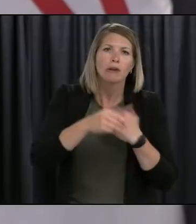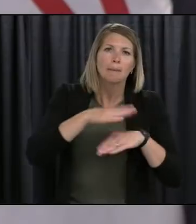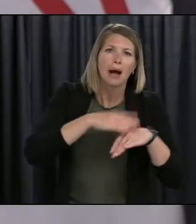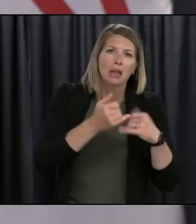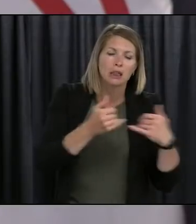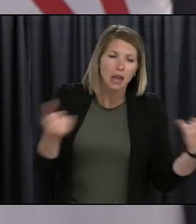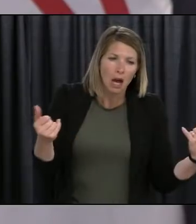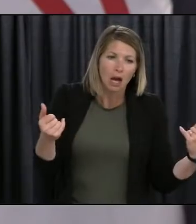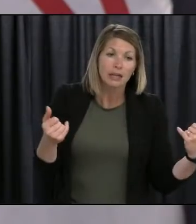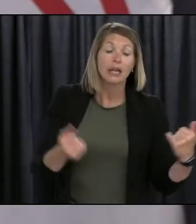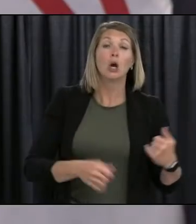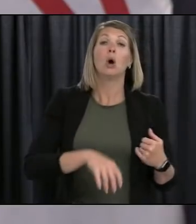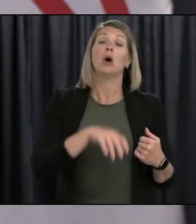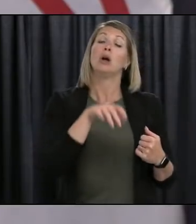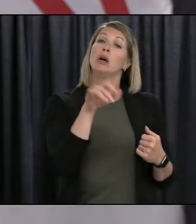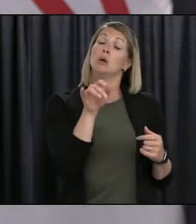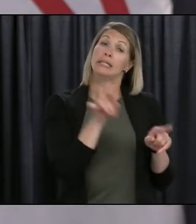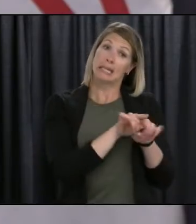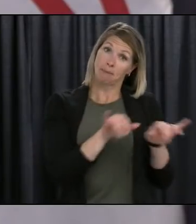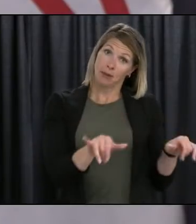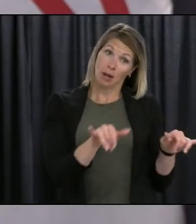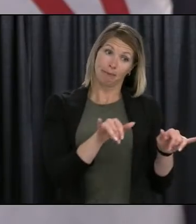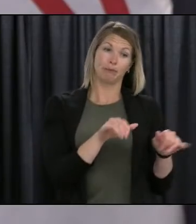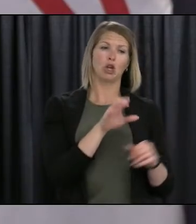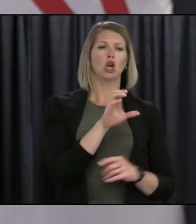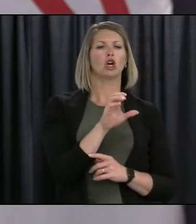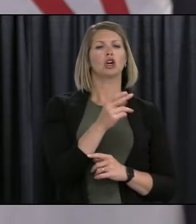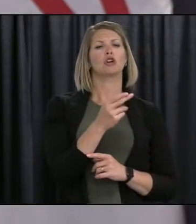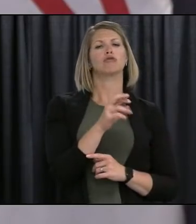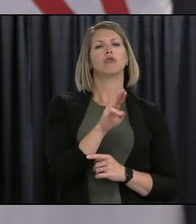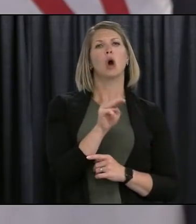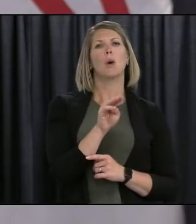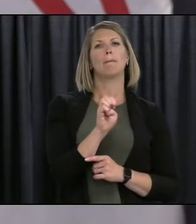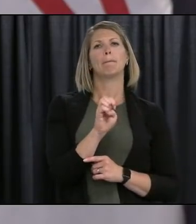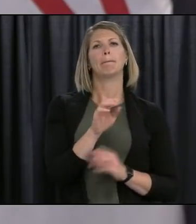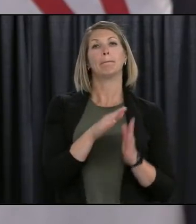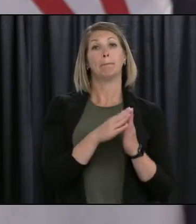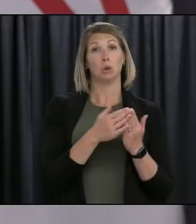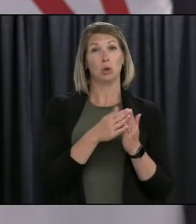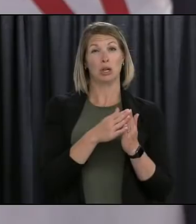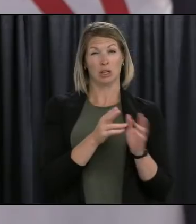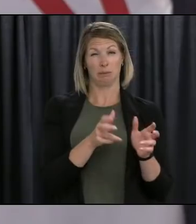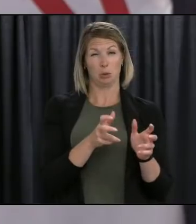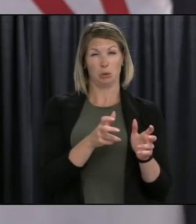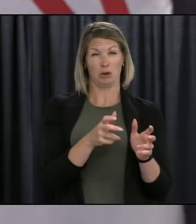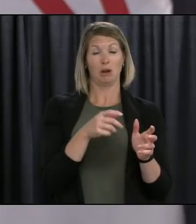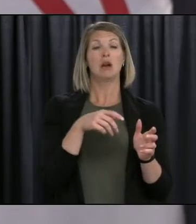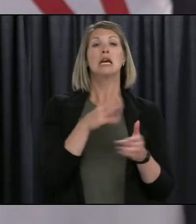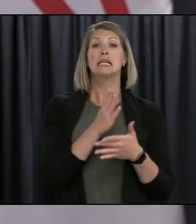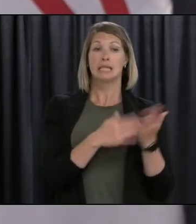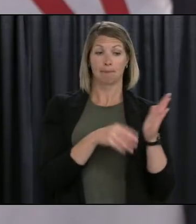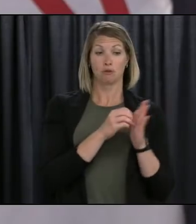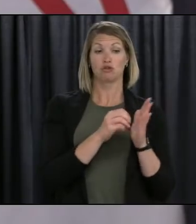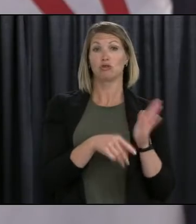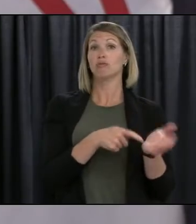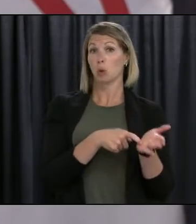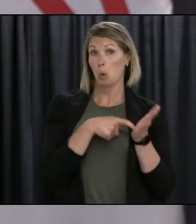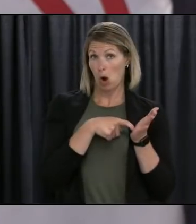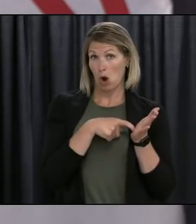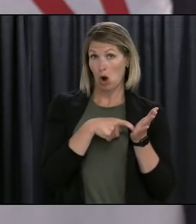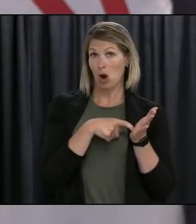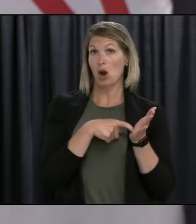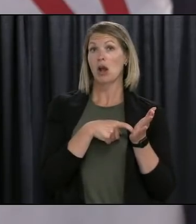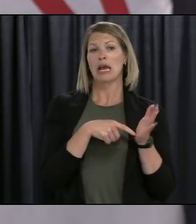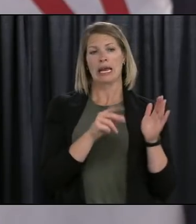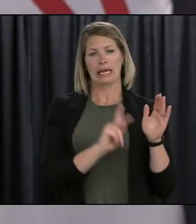to 12. So this allows our students to use the technology for learning, continuing learning,